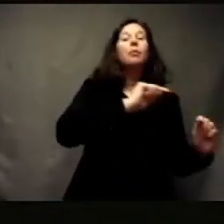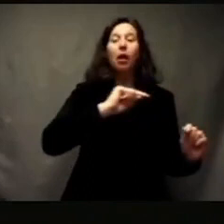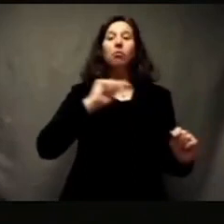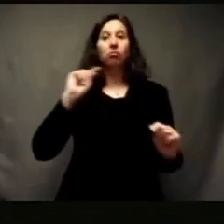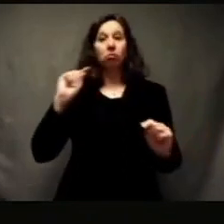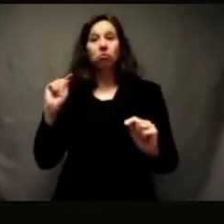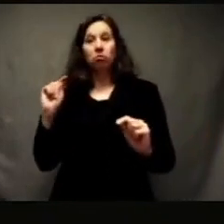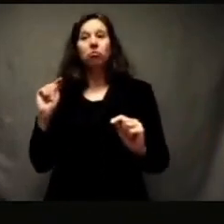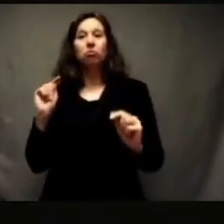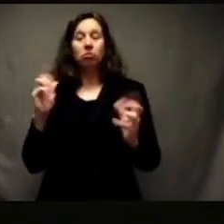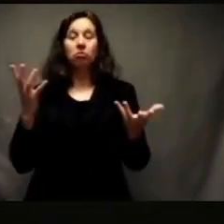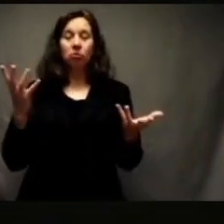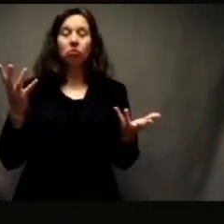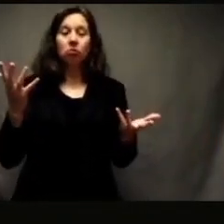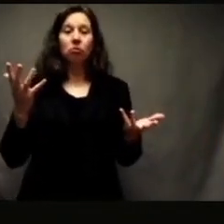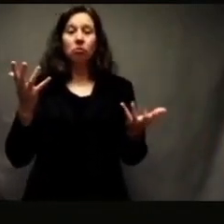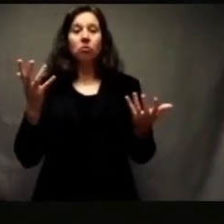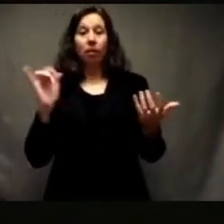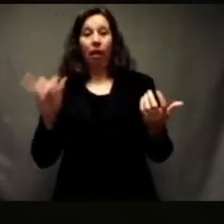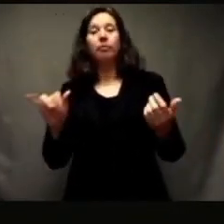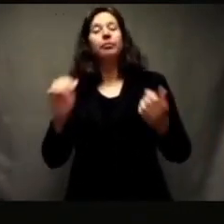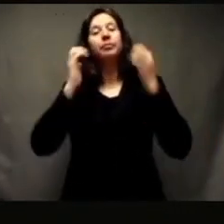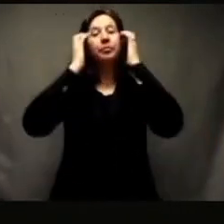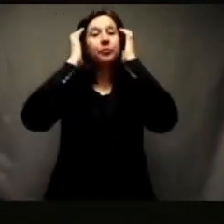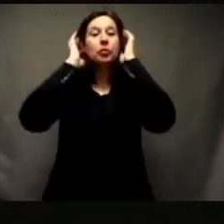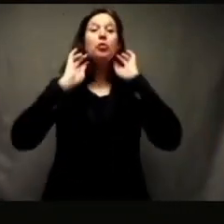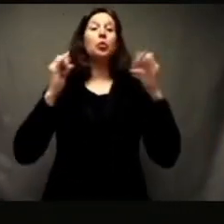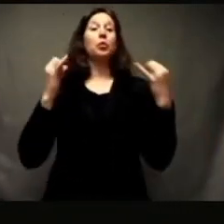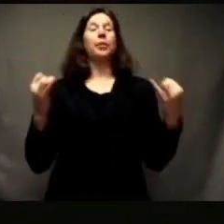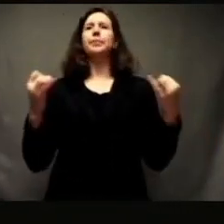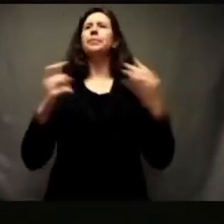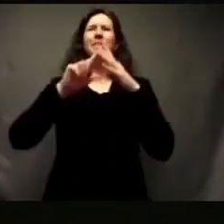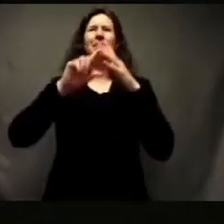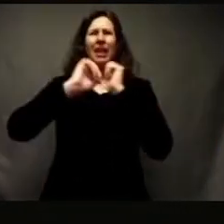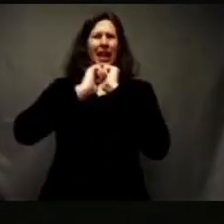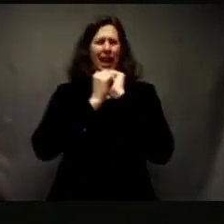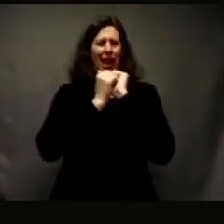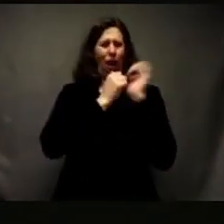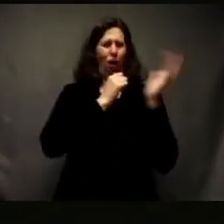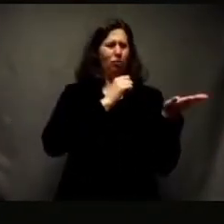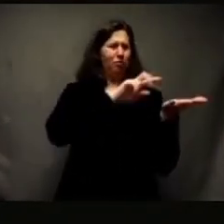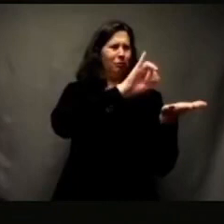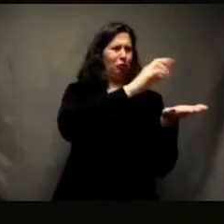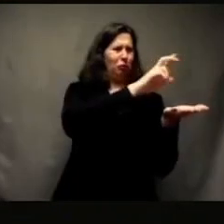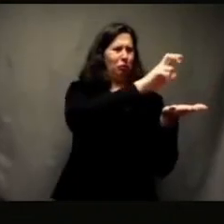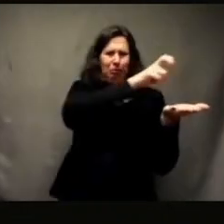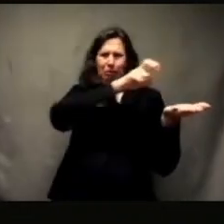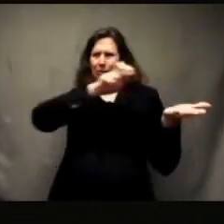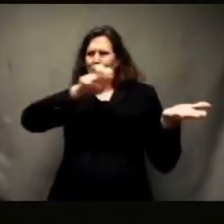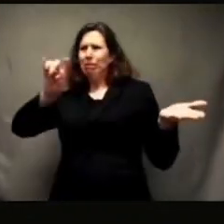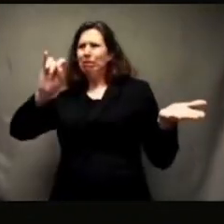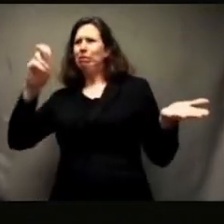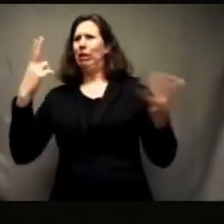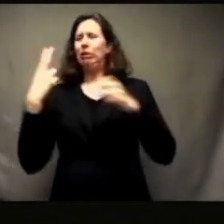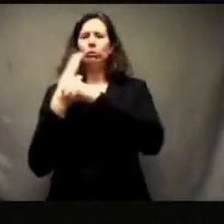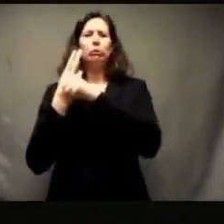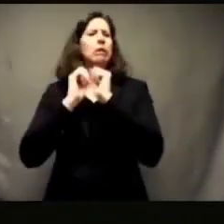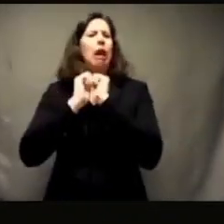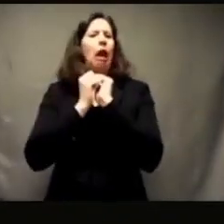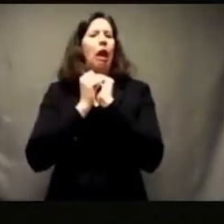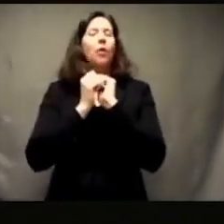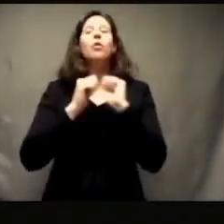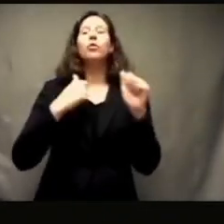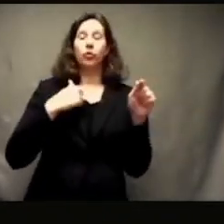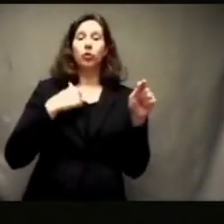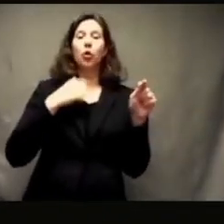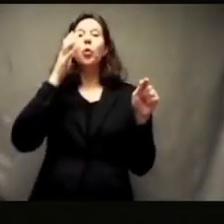Okay, so now we'll get into how to transition. And I will say that for the next couple of slides,